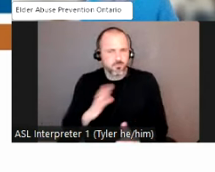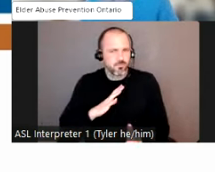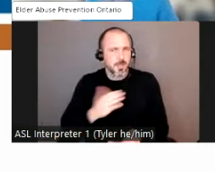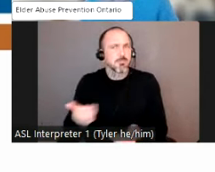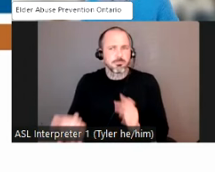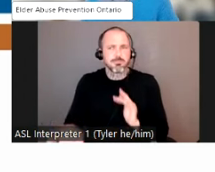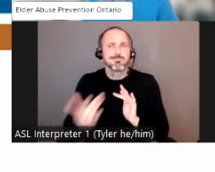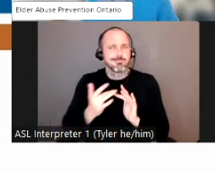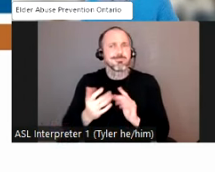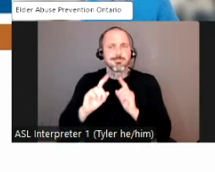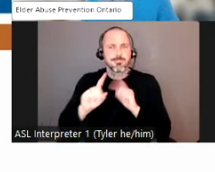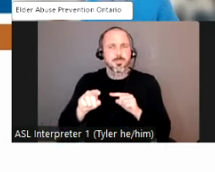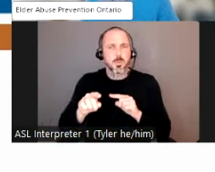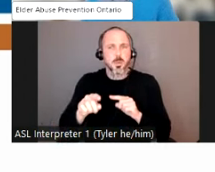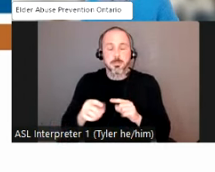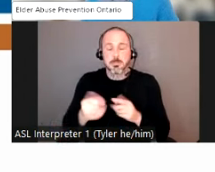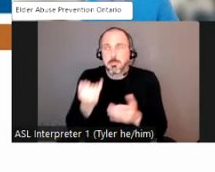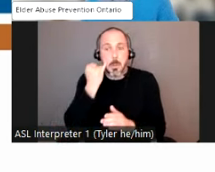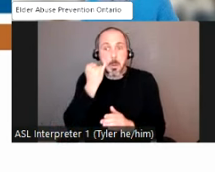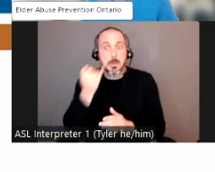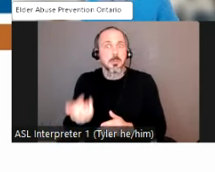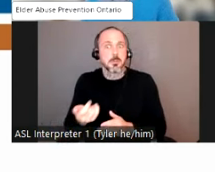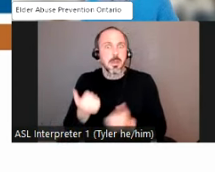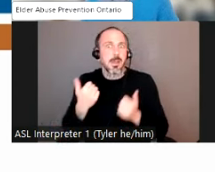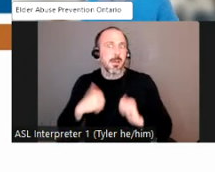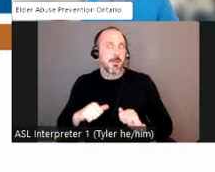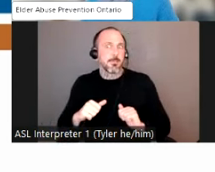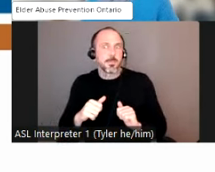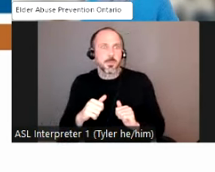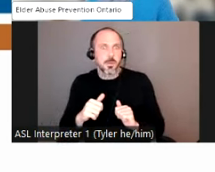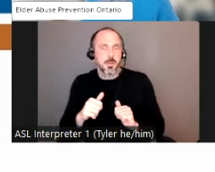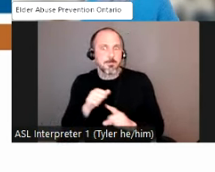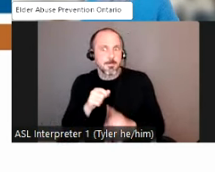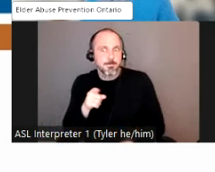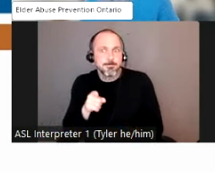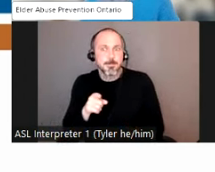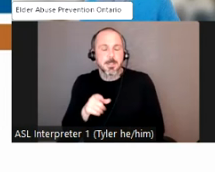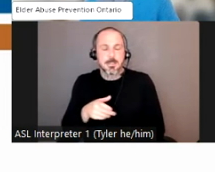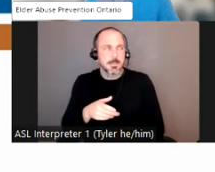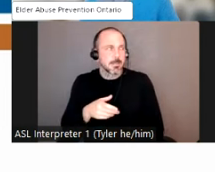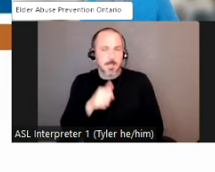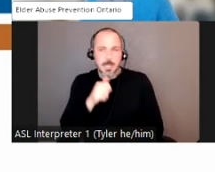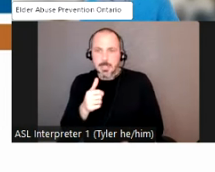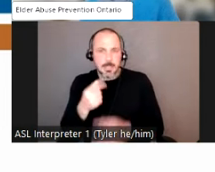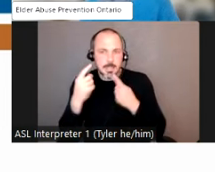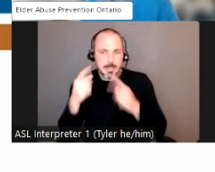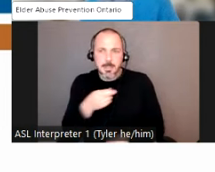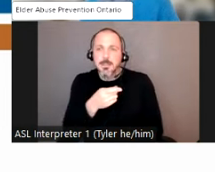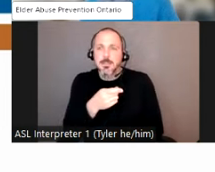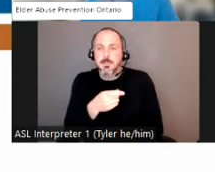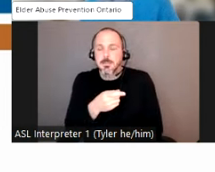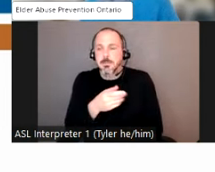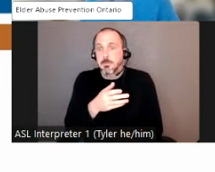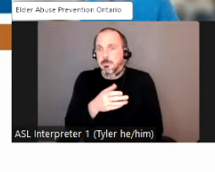attempts of fraud. So if you have contact information for fraudsters, websites that they've been using any kind of payment information or bank